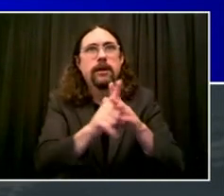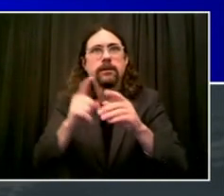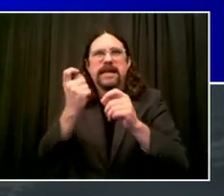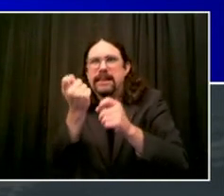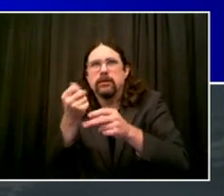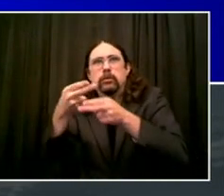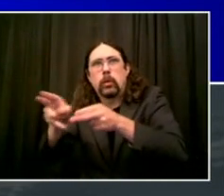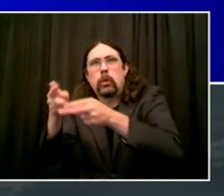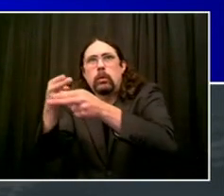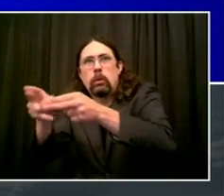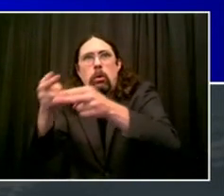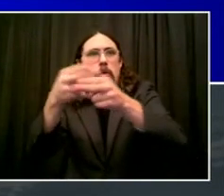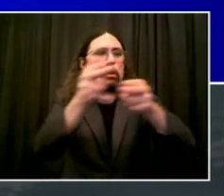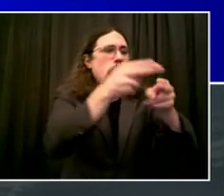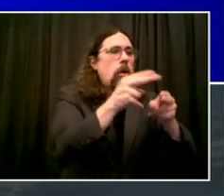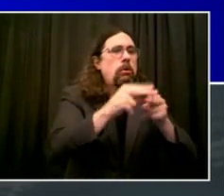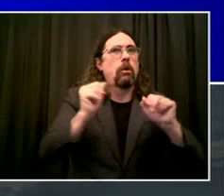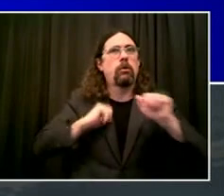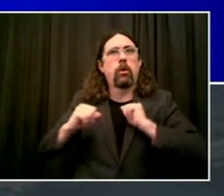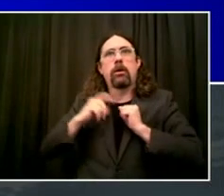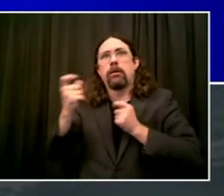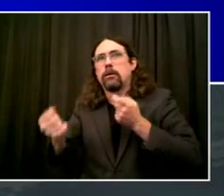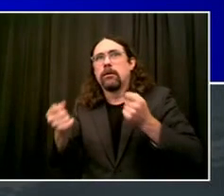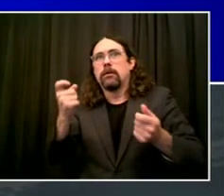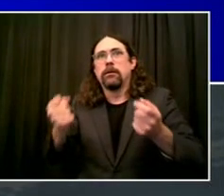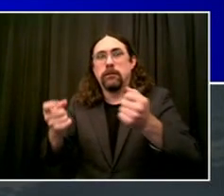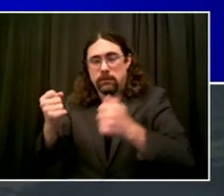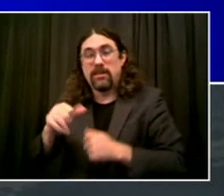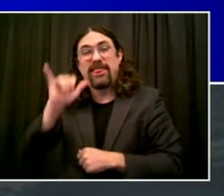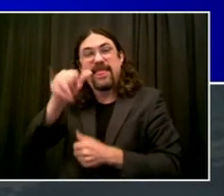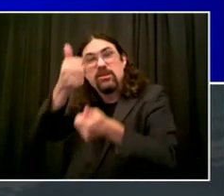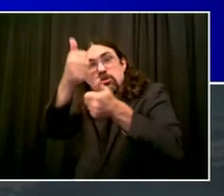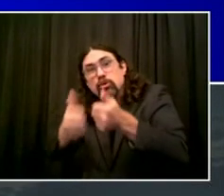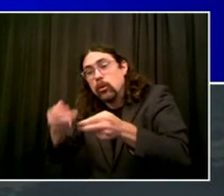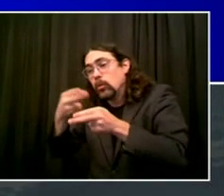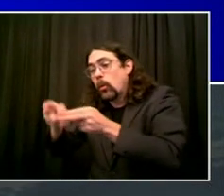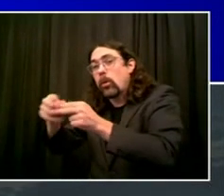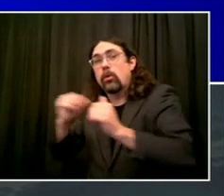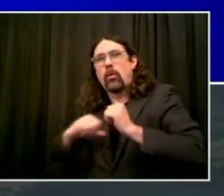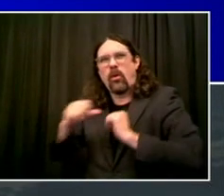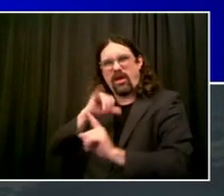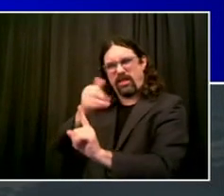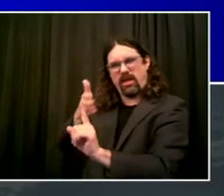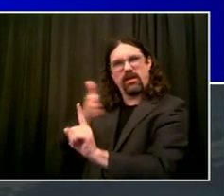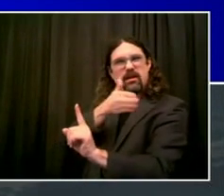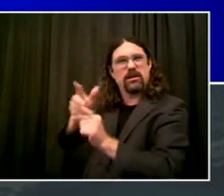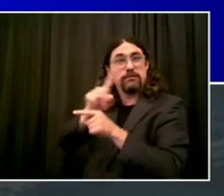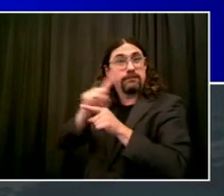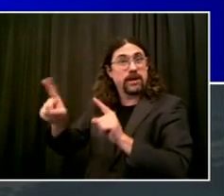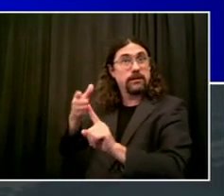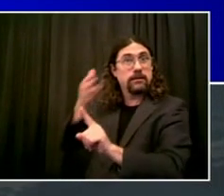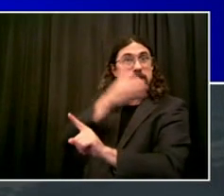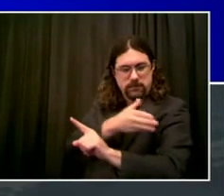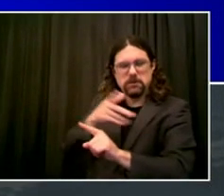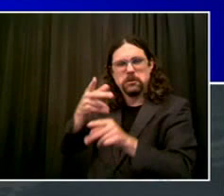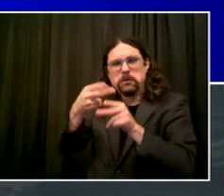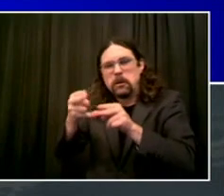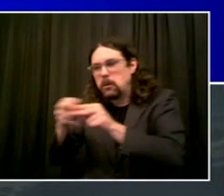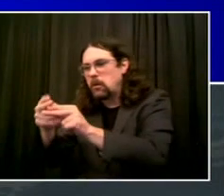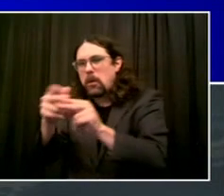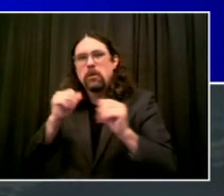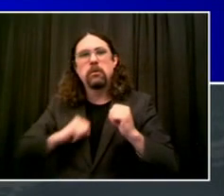is very brief bursts, brief but mighty, and this is not like what you see with the illegal fireworks. You'll know this is a very